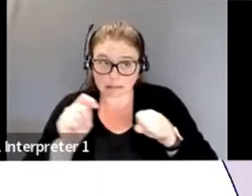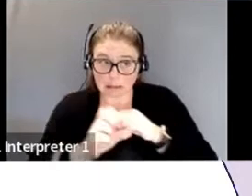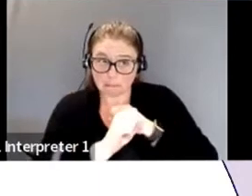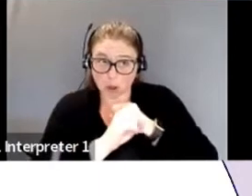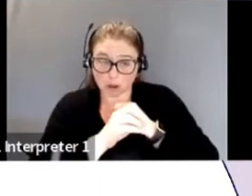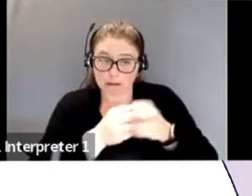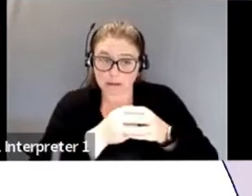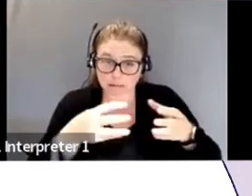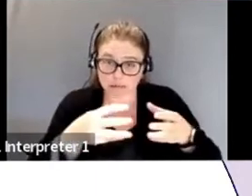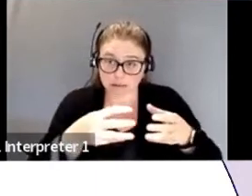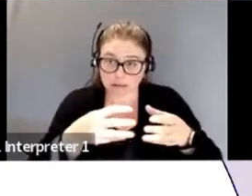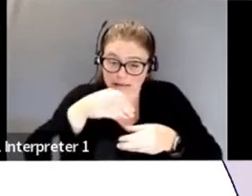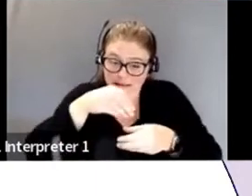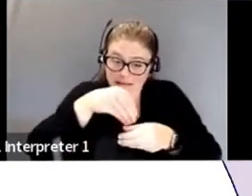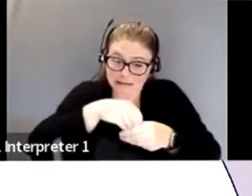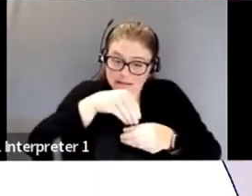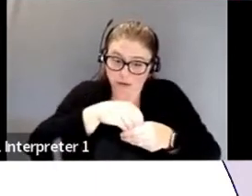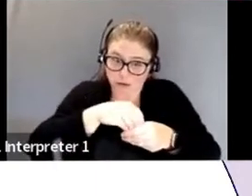on intra-provincial commerce?